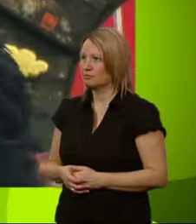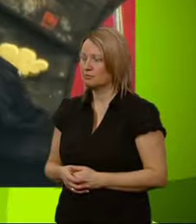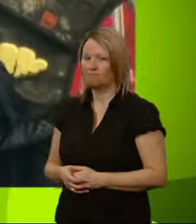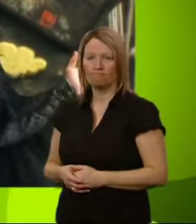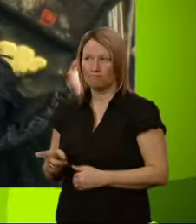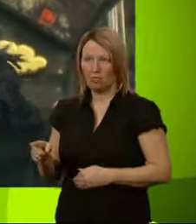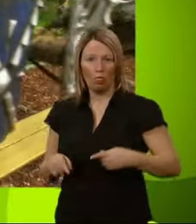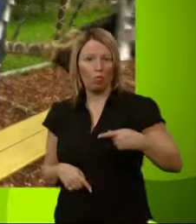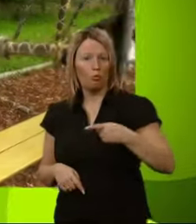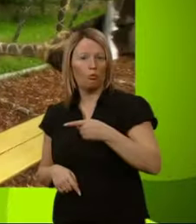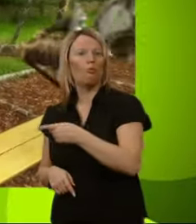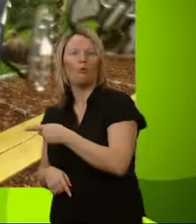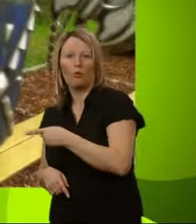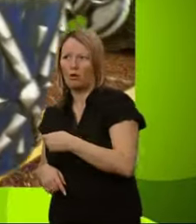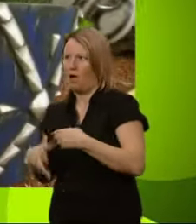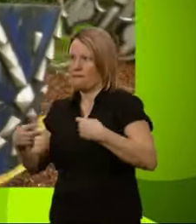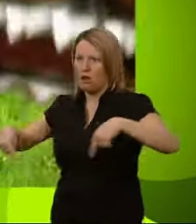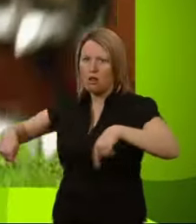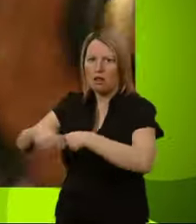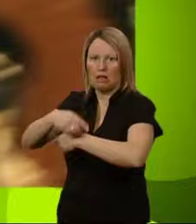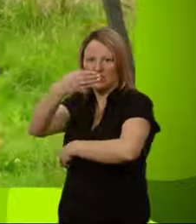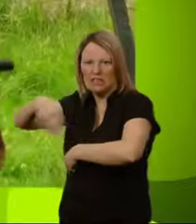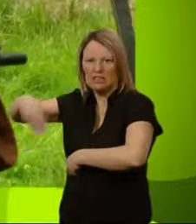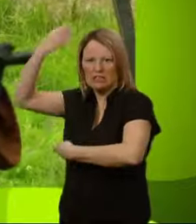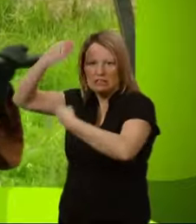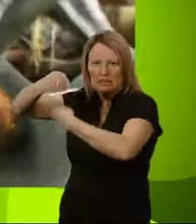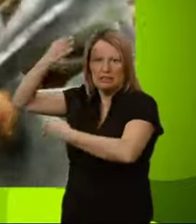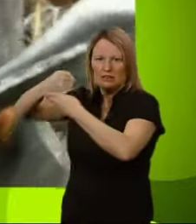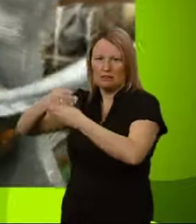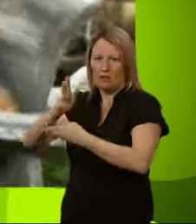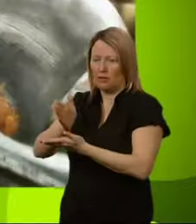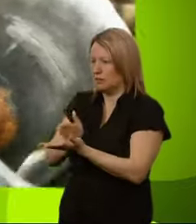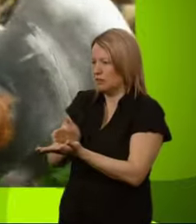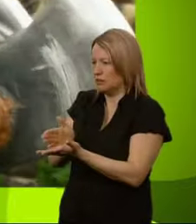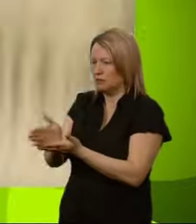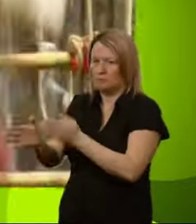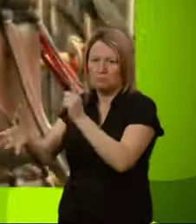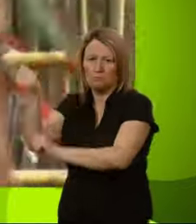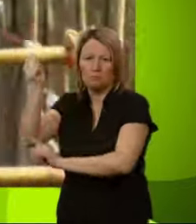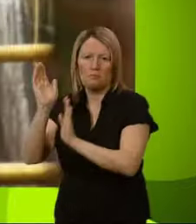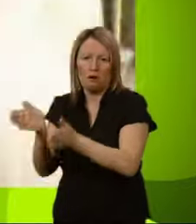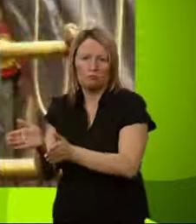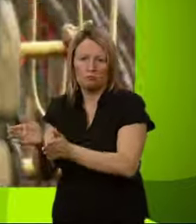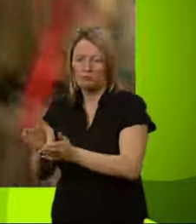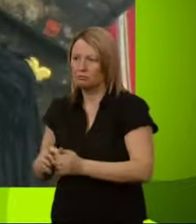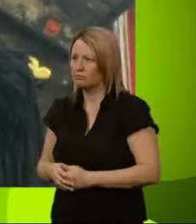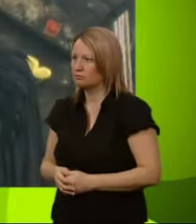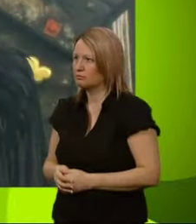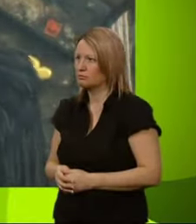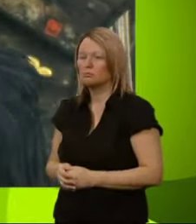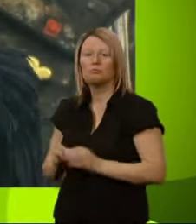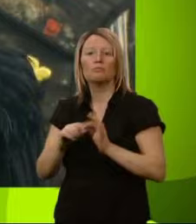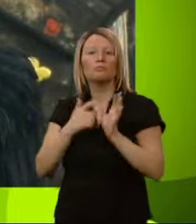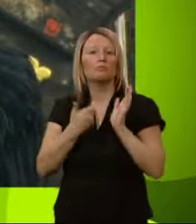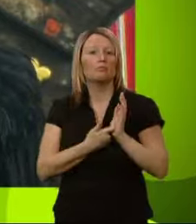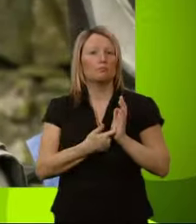Beyond this portal lies a challenge so perilous that few who have stood in its shadow have emerged triumphant.